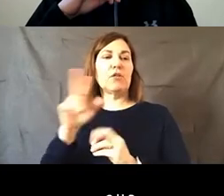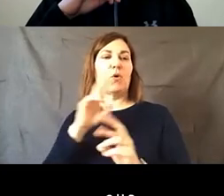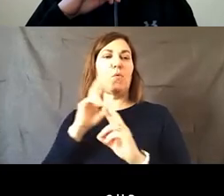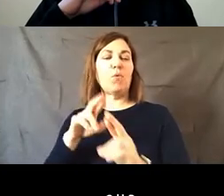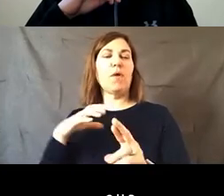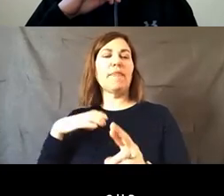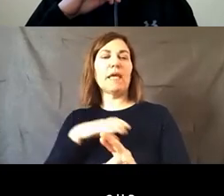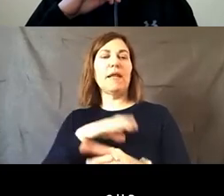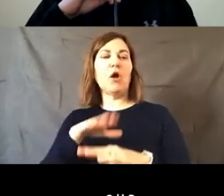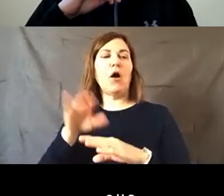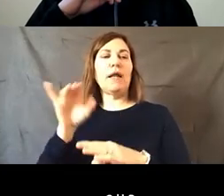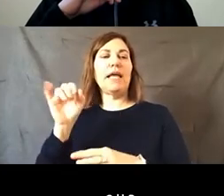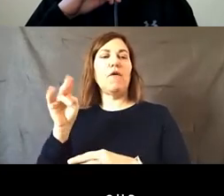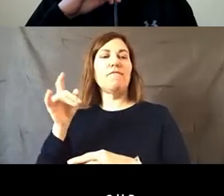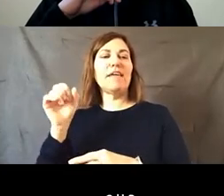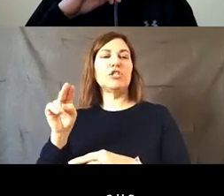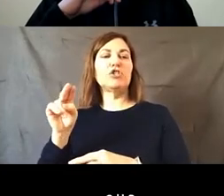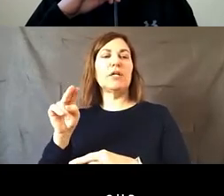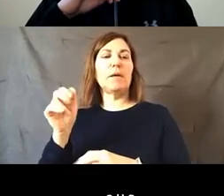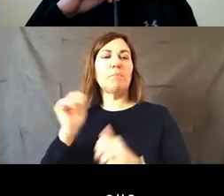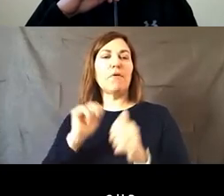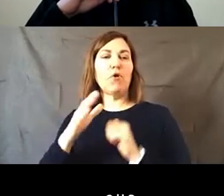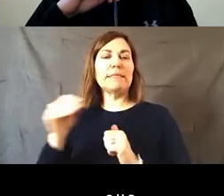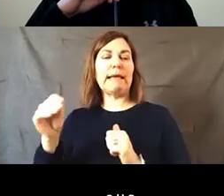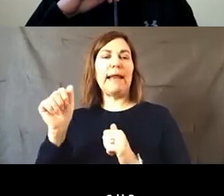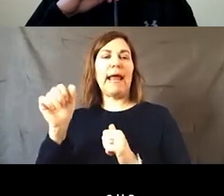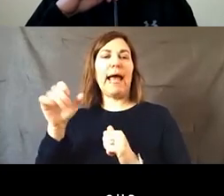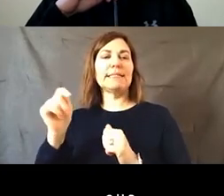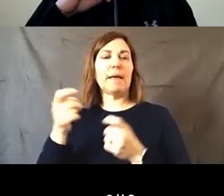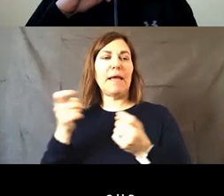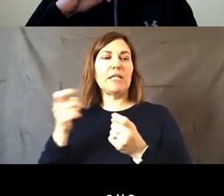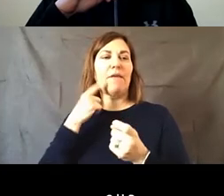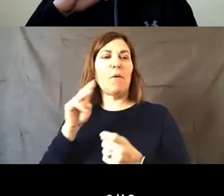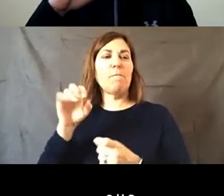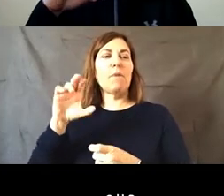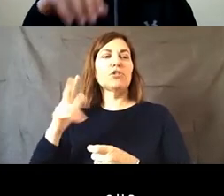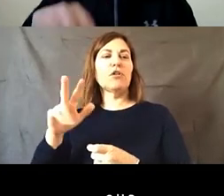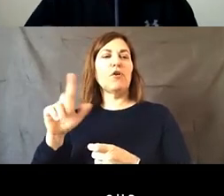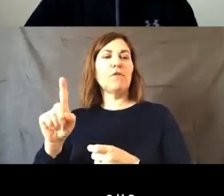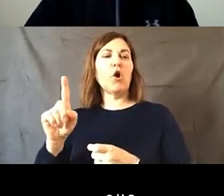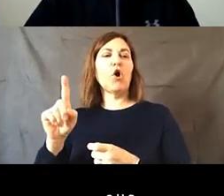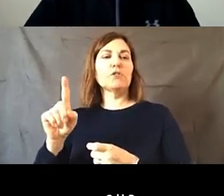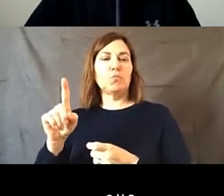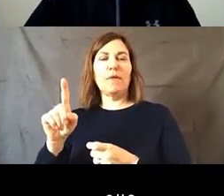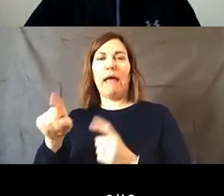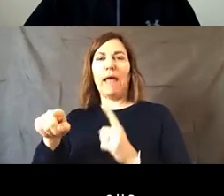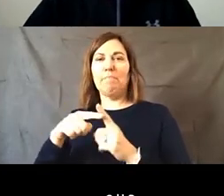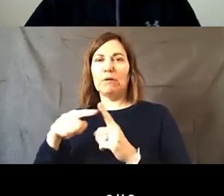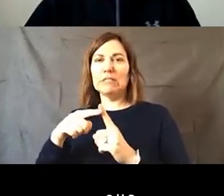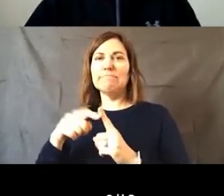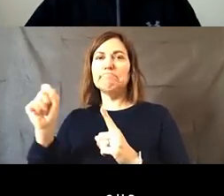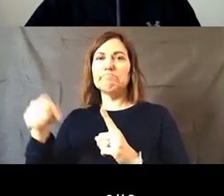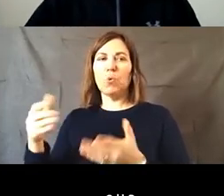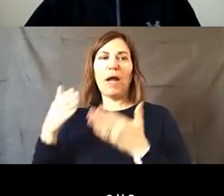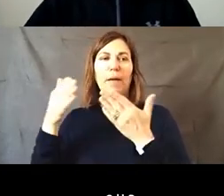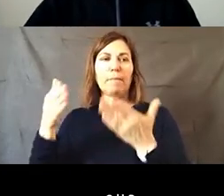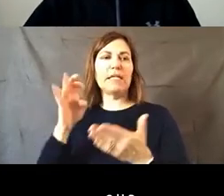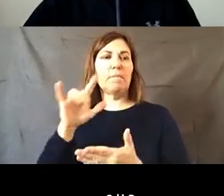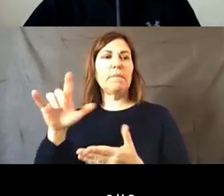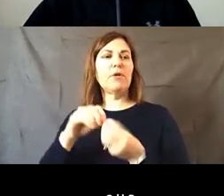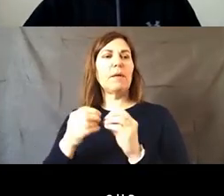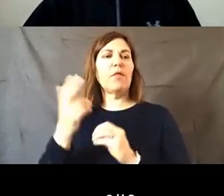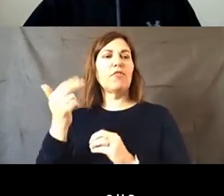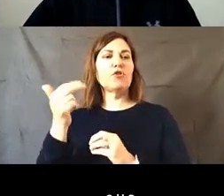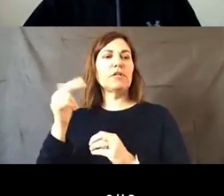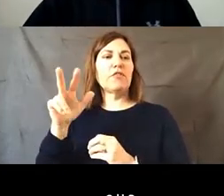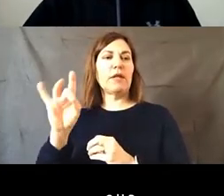Innovations, Performance, and Assets Management for March 31st within affirmative recommendation. Bill Number 1338,